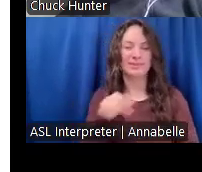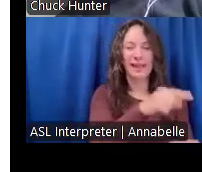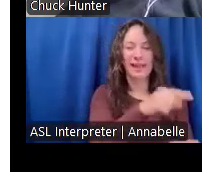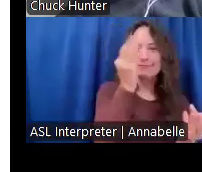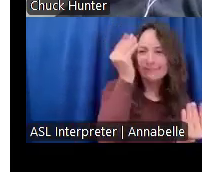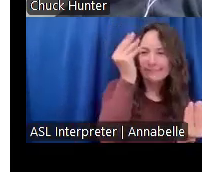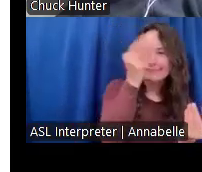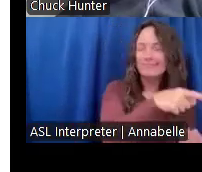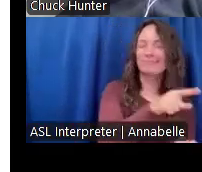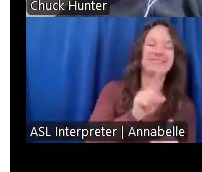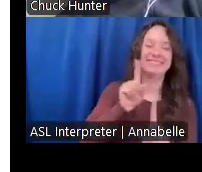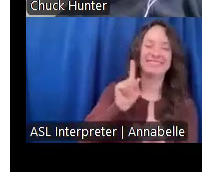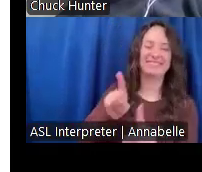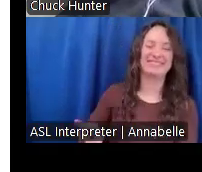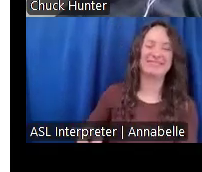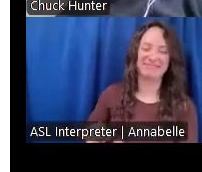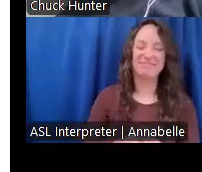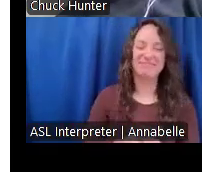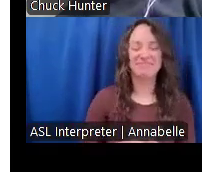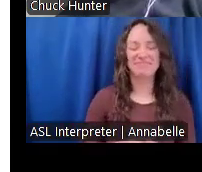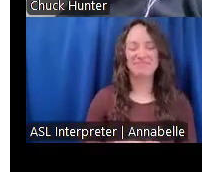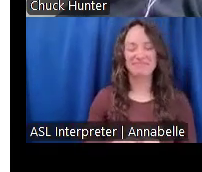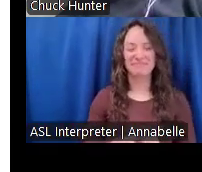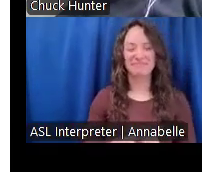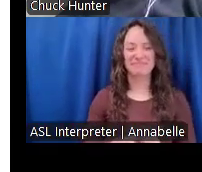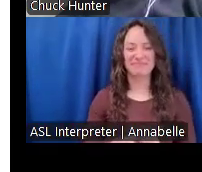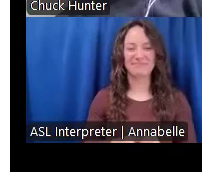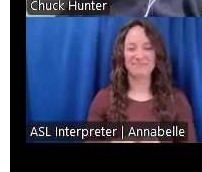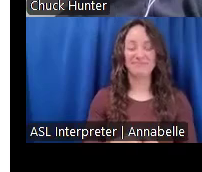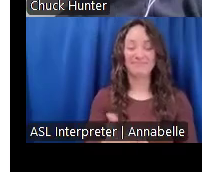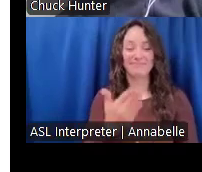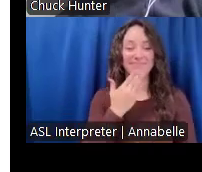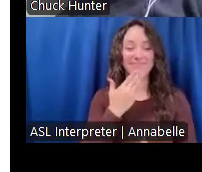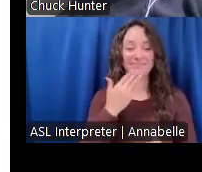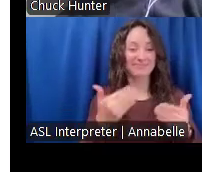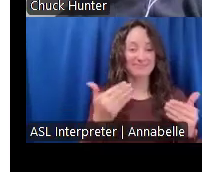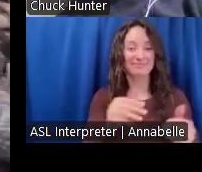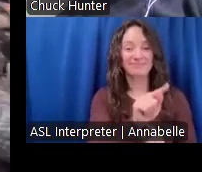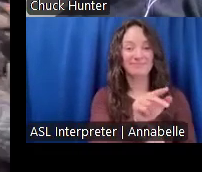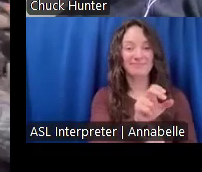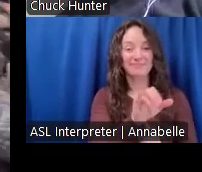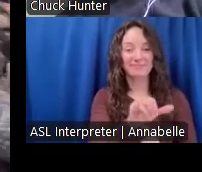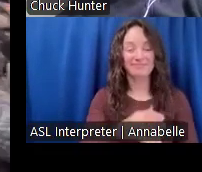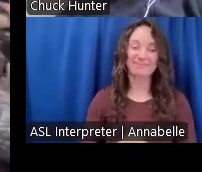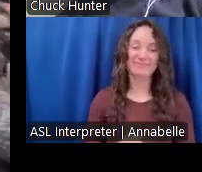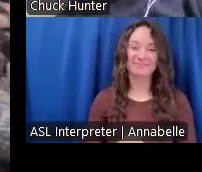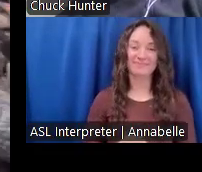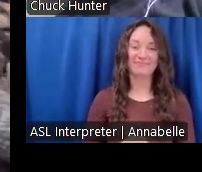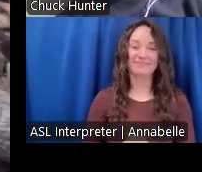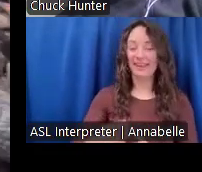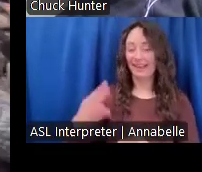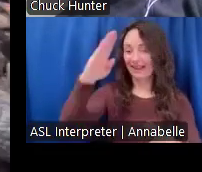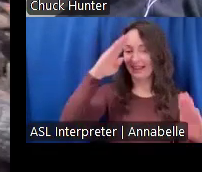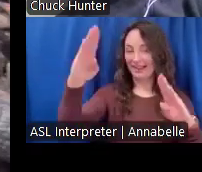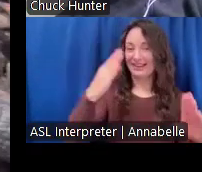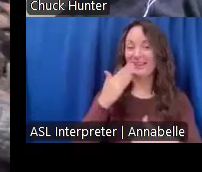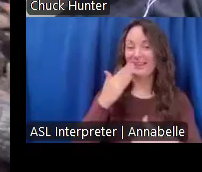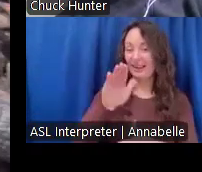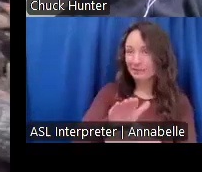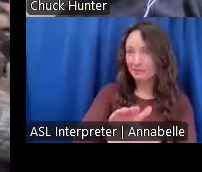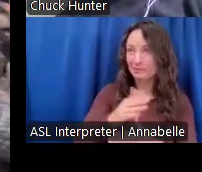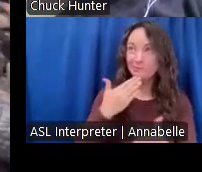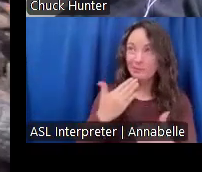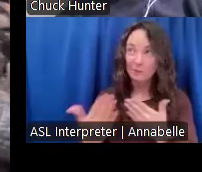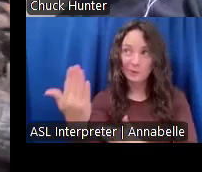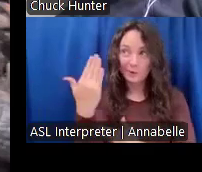later in the conversation. Thank you. Go ahead, Tony. Good afternoon, everybody, or good morning. Those coming from the